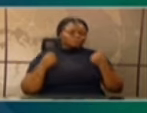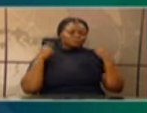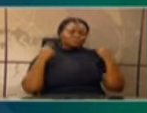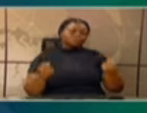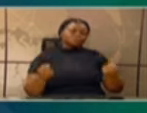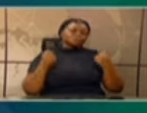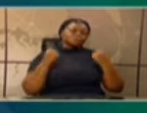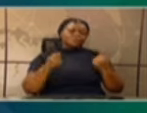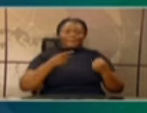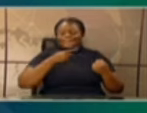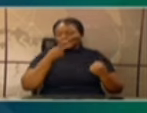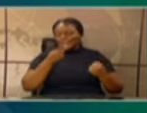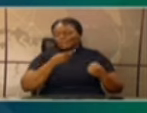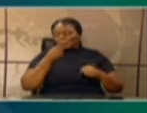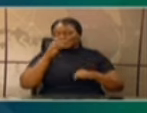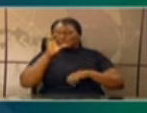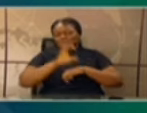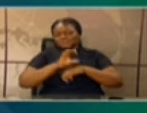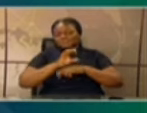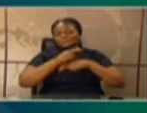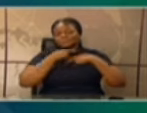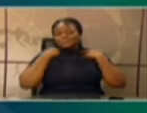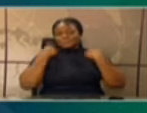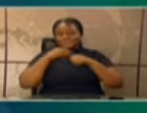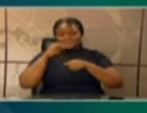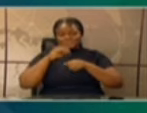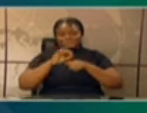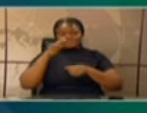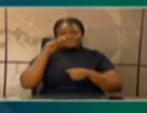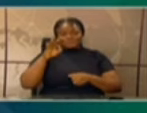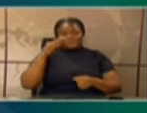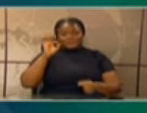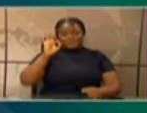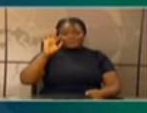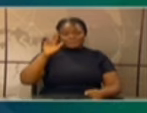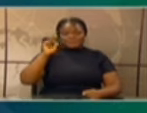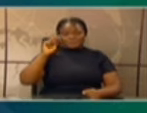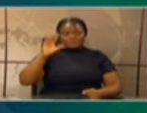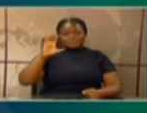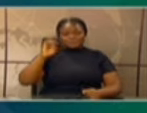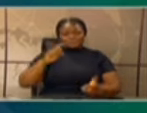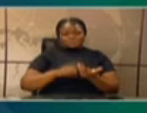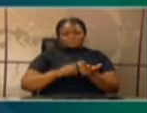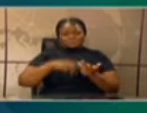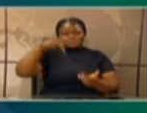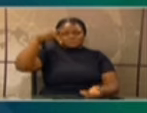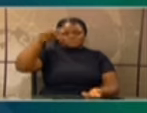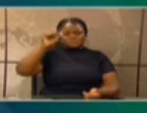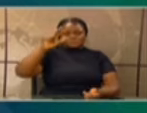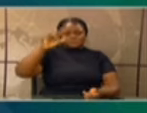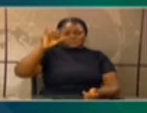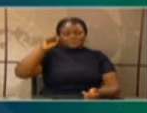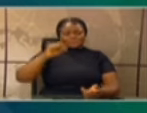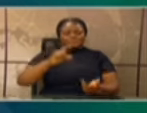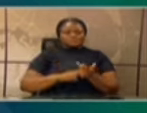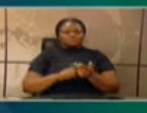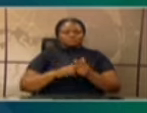ne Pentecost so for Andrews. Now of your fit oh Paris. Ni yi no call